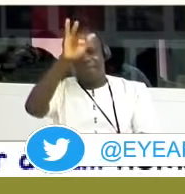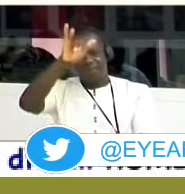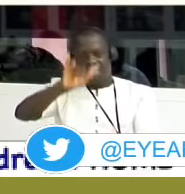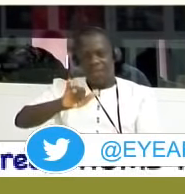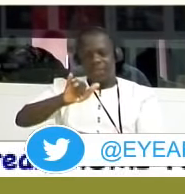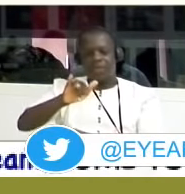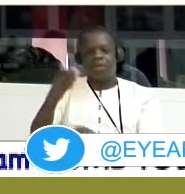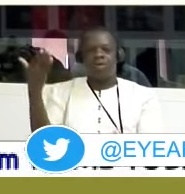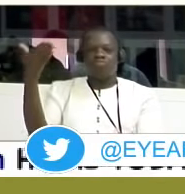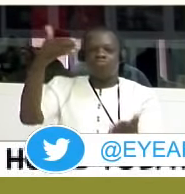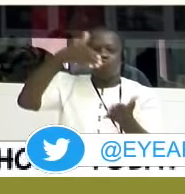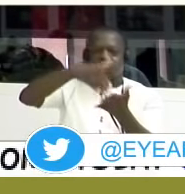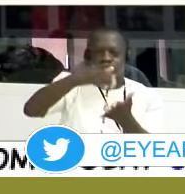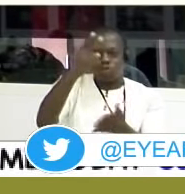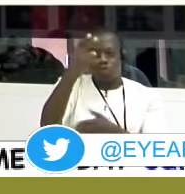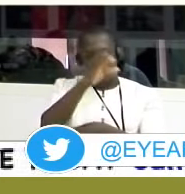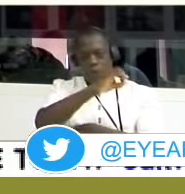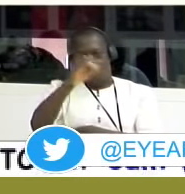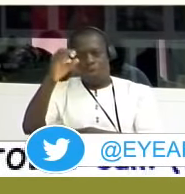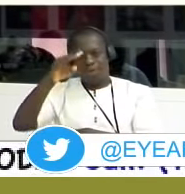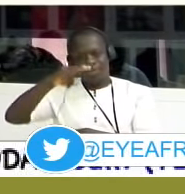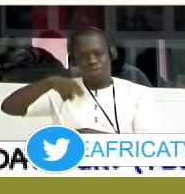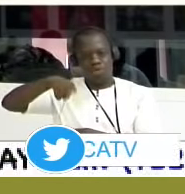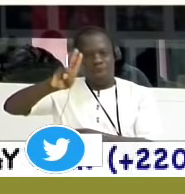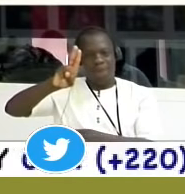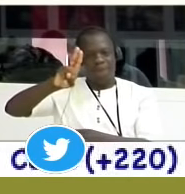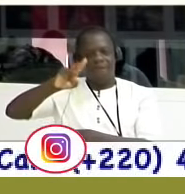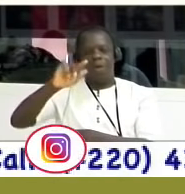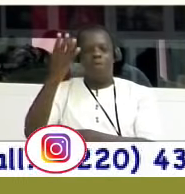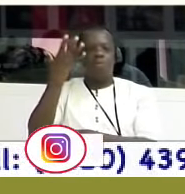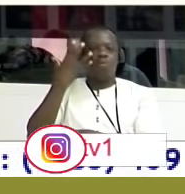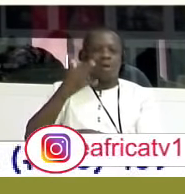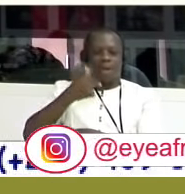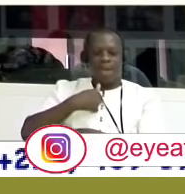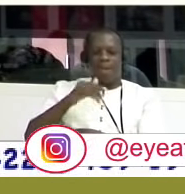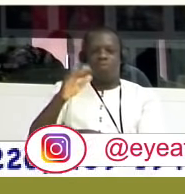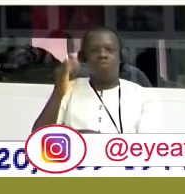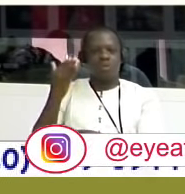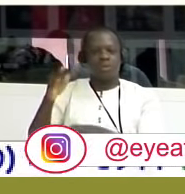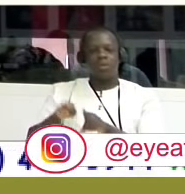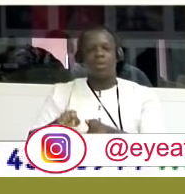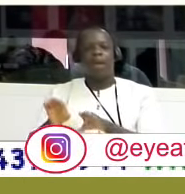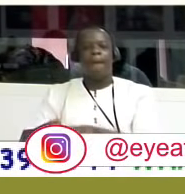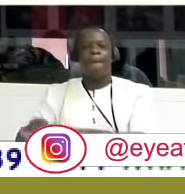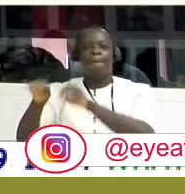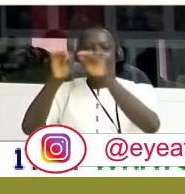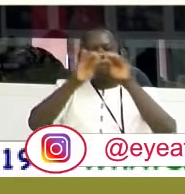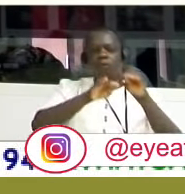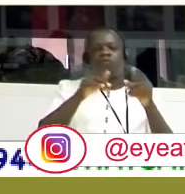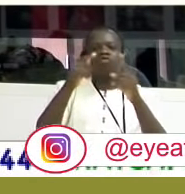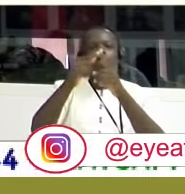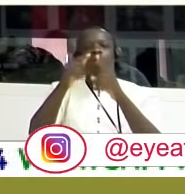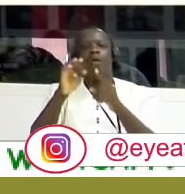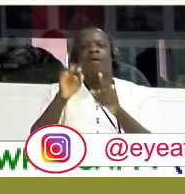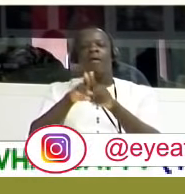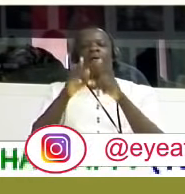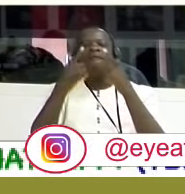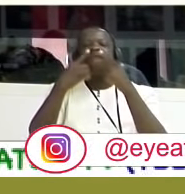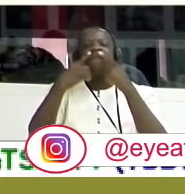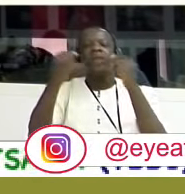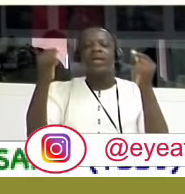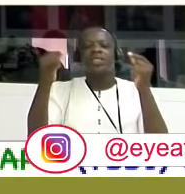to 2012, when I was moved to France as ambassador of the Gambia as well.